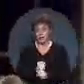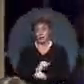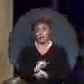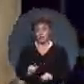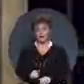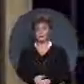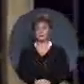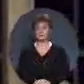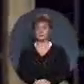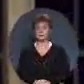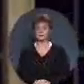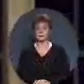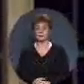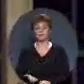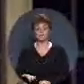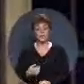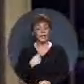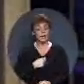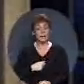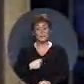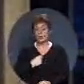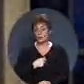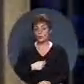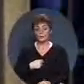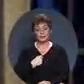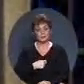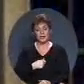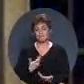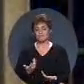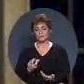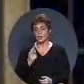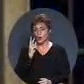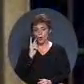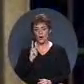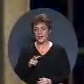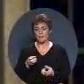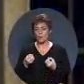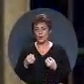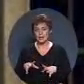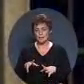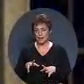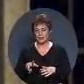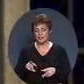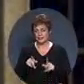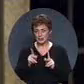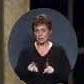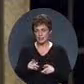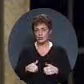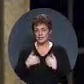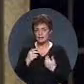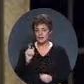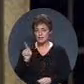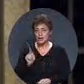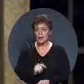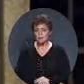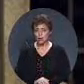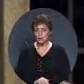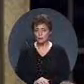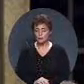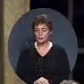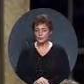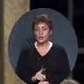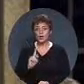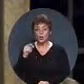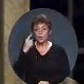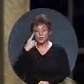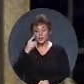It's unfortunate we don't hear an acknowledgement of the civilian casualties, Mr. Speaker. You know, selon les responsables... According